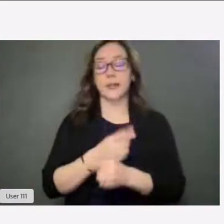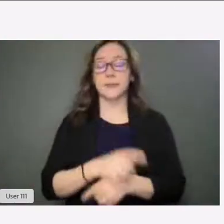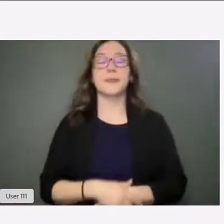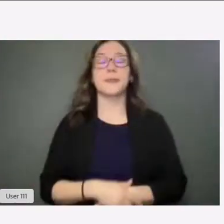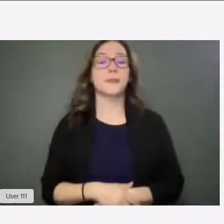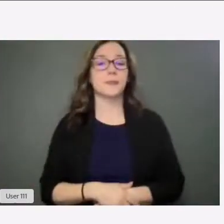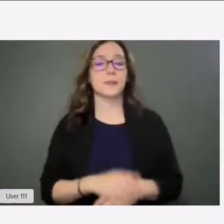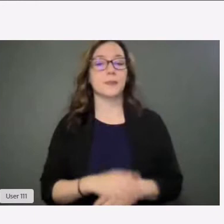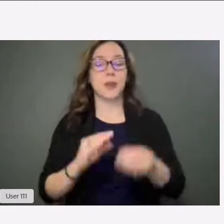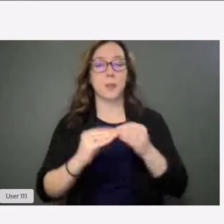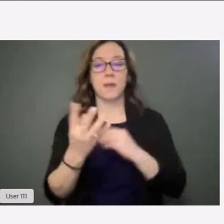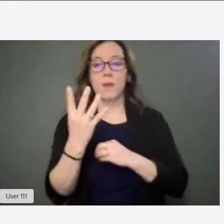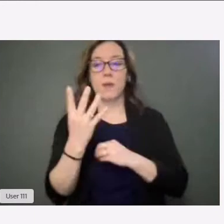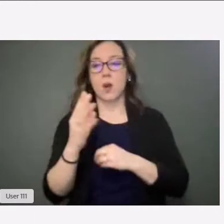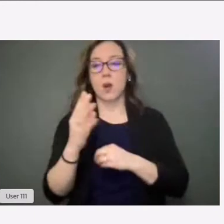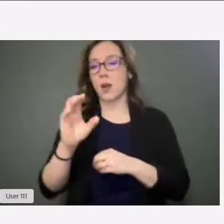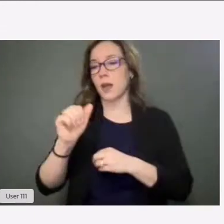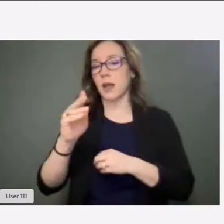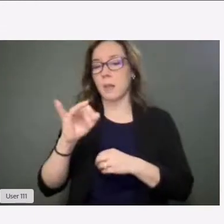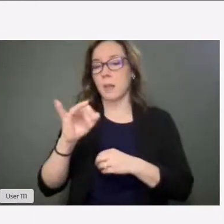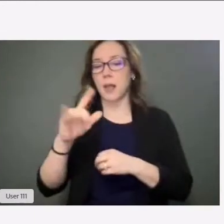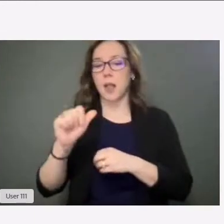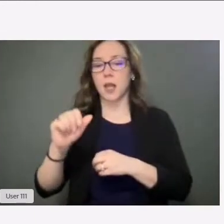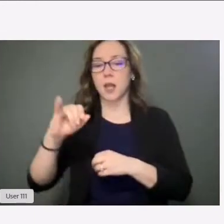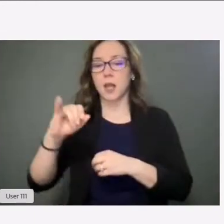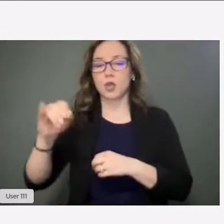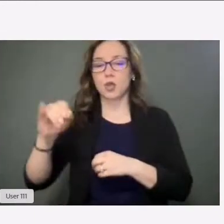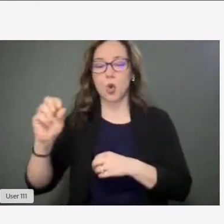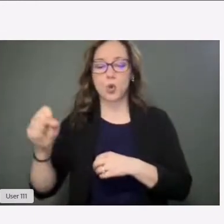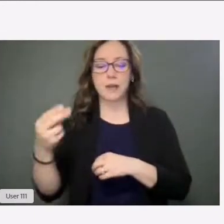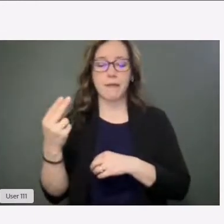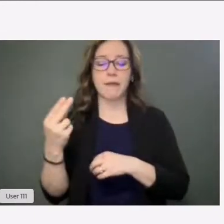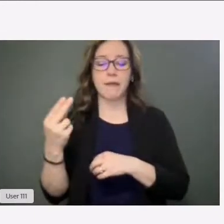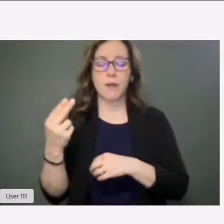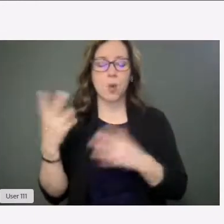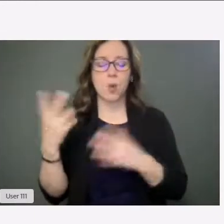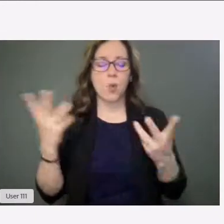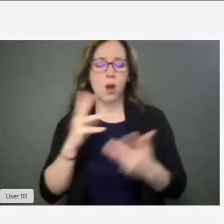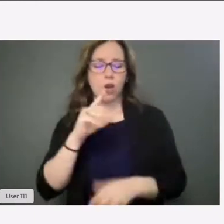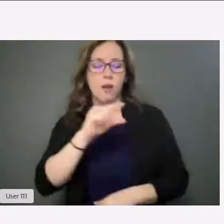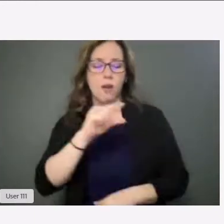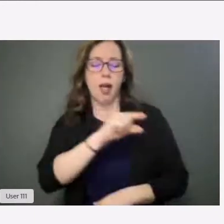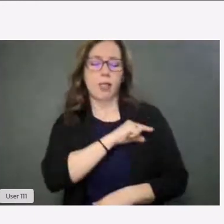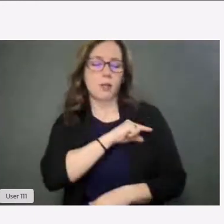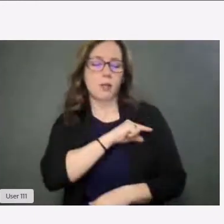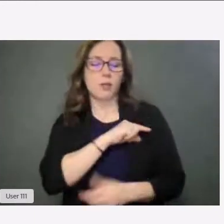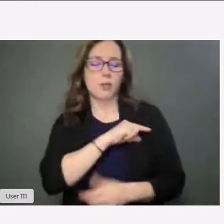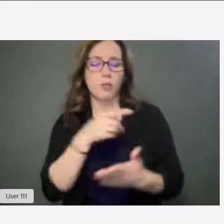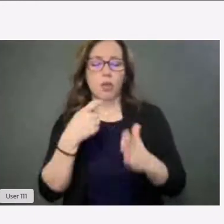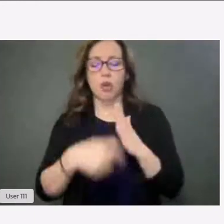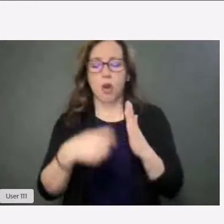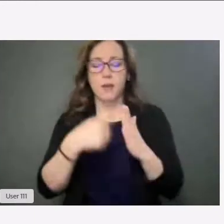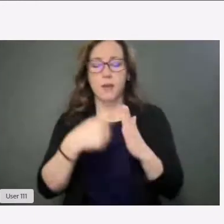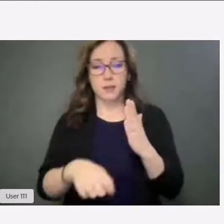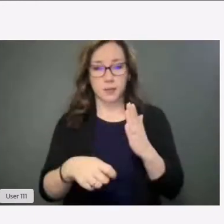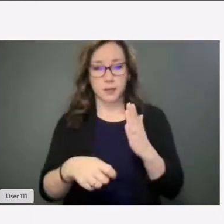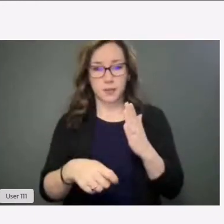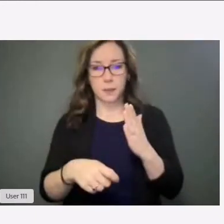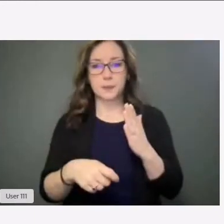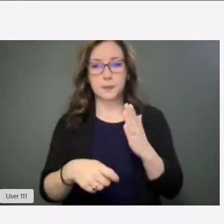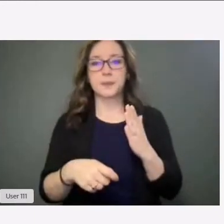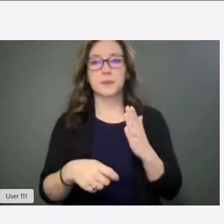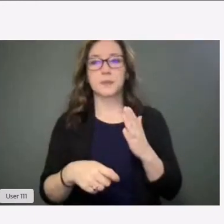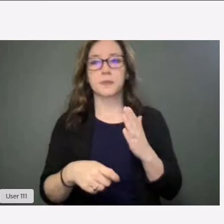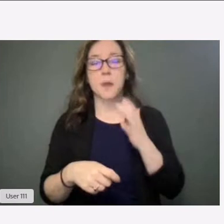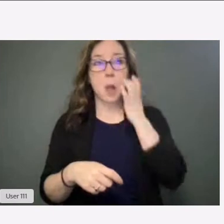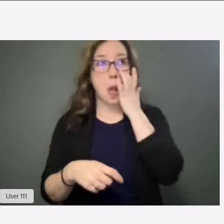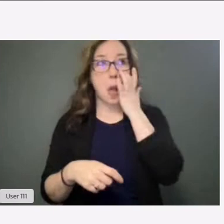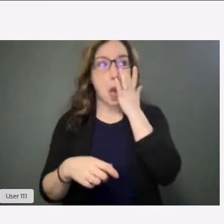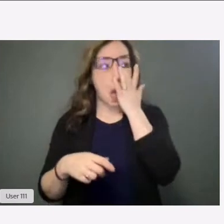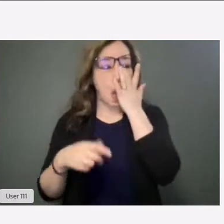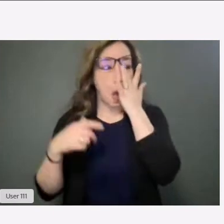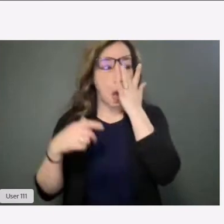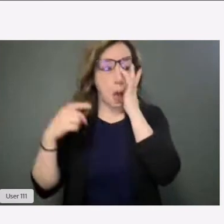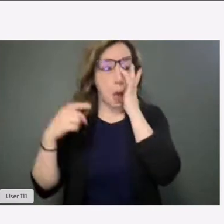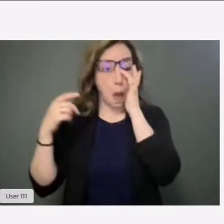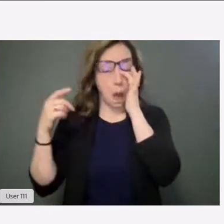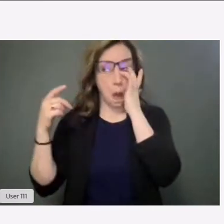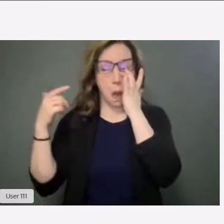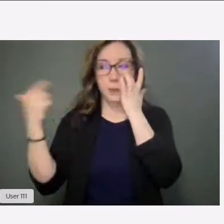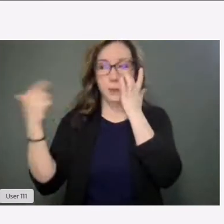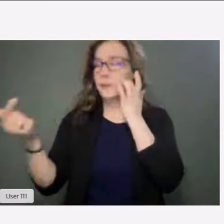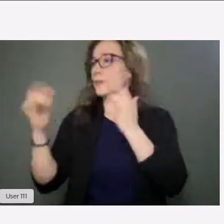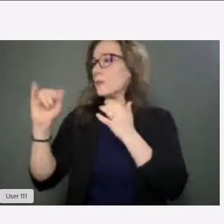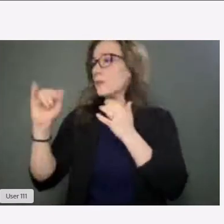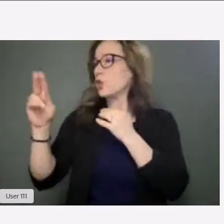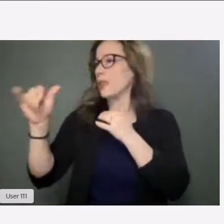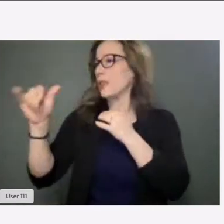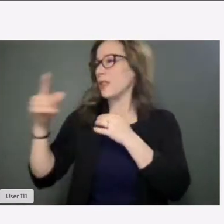Question four from Camelia Joseph. What are eligible costs? Ms. Tom and Ginny, Ms. Warren, why don't you take this one? Give us an